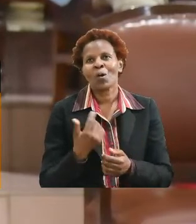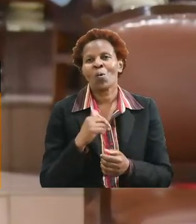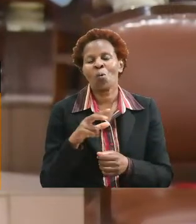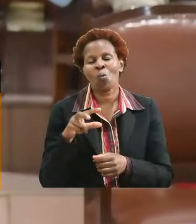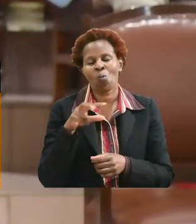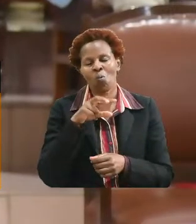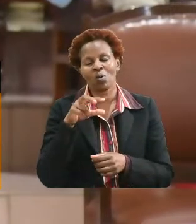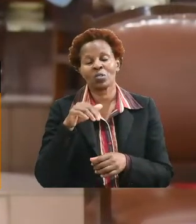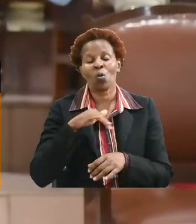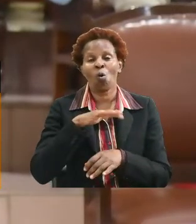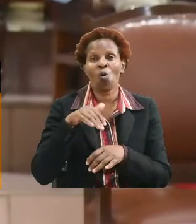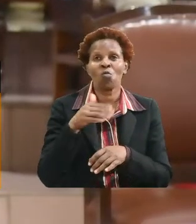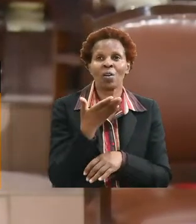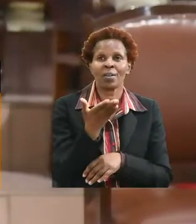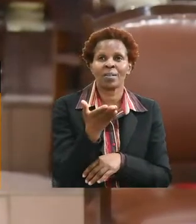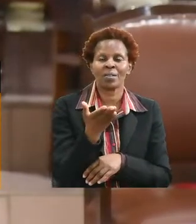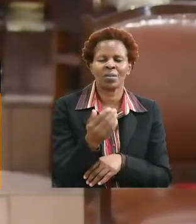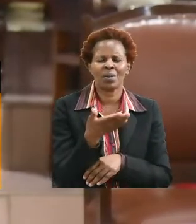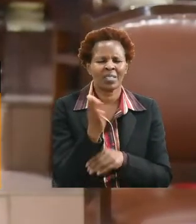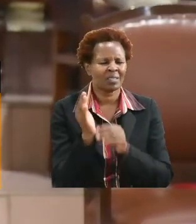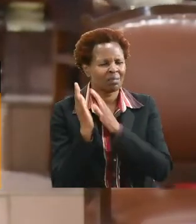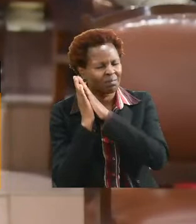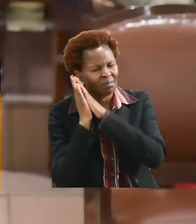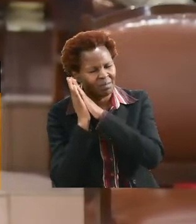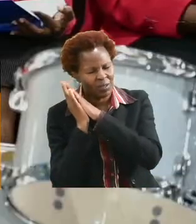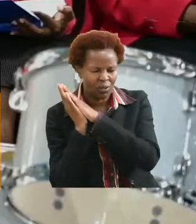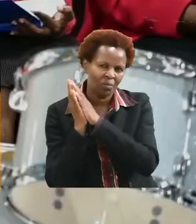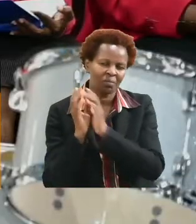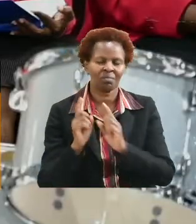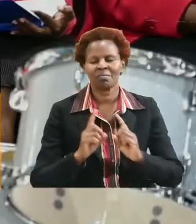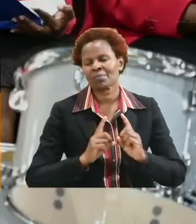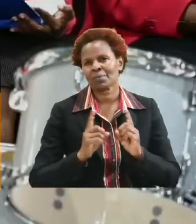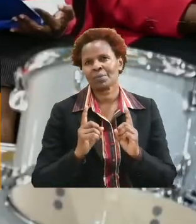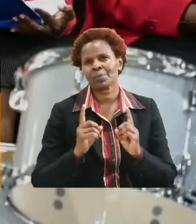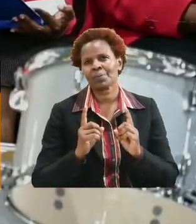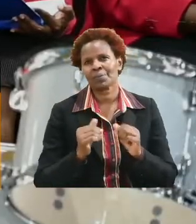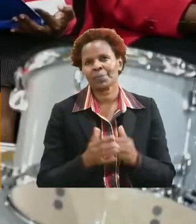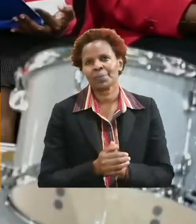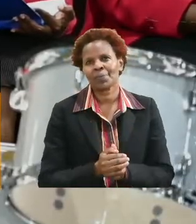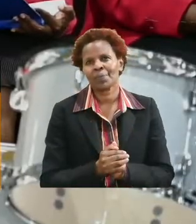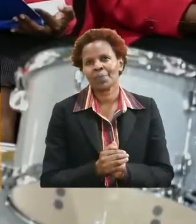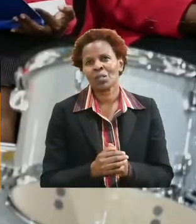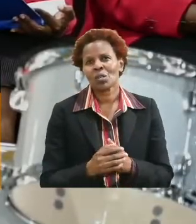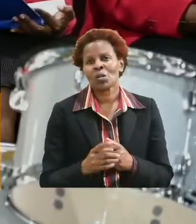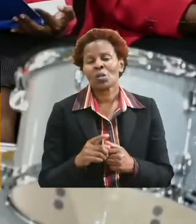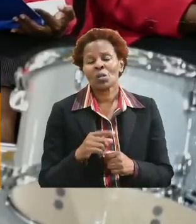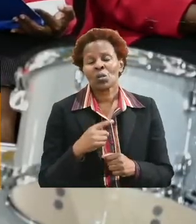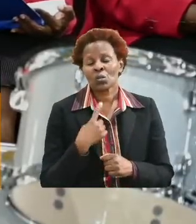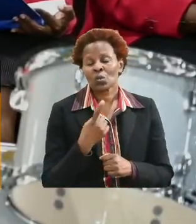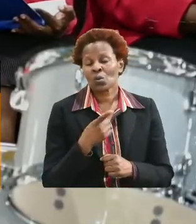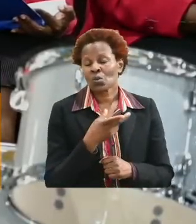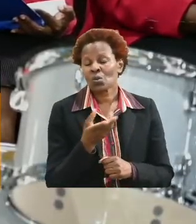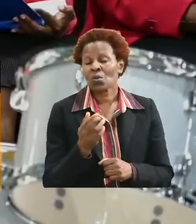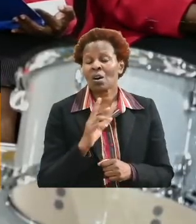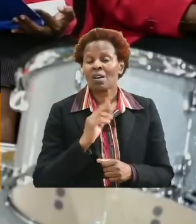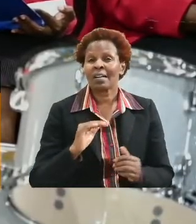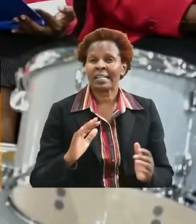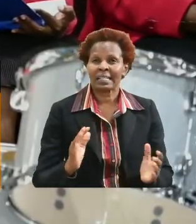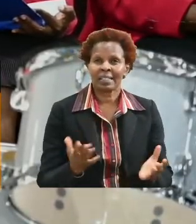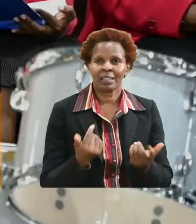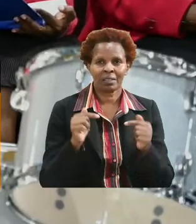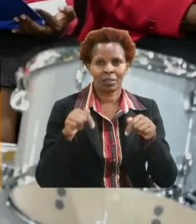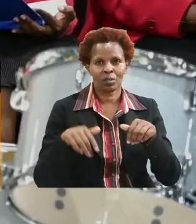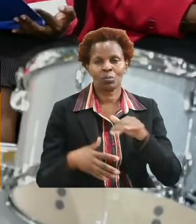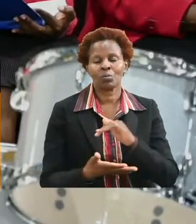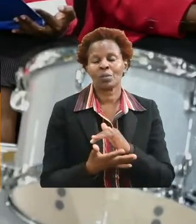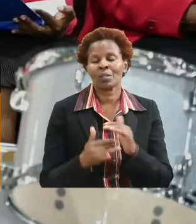over us does not sleep, neither does he slumber. So I'll encourage this morning